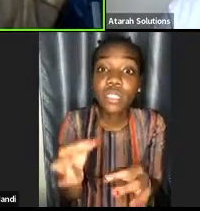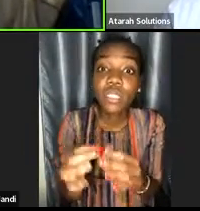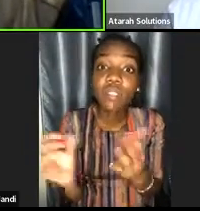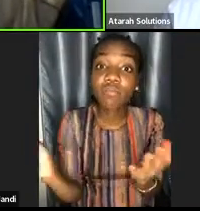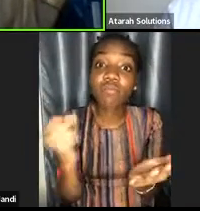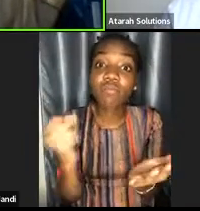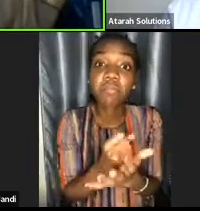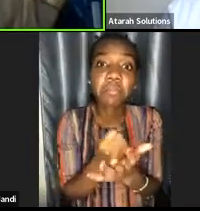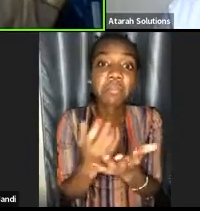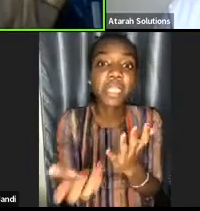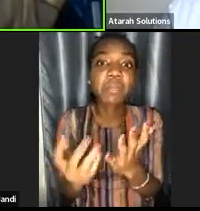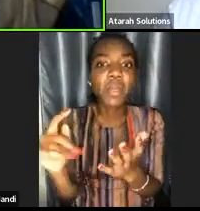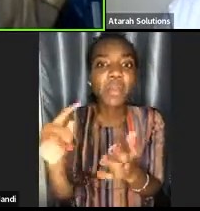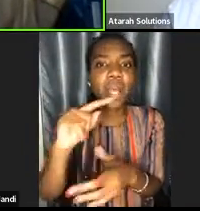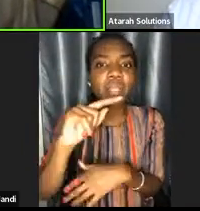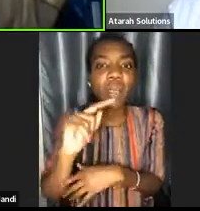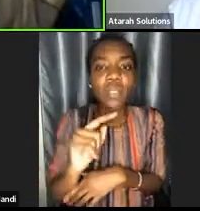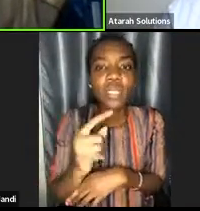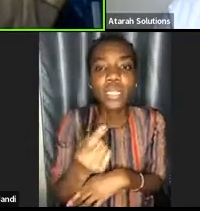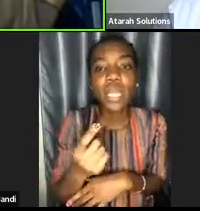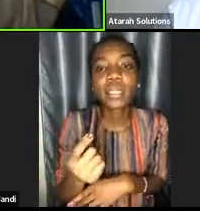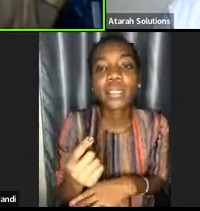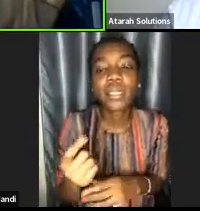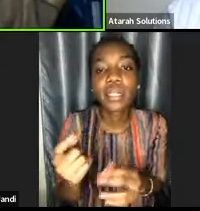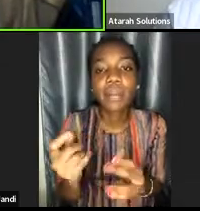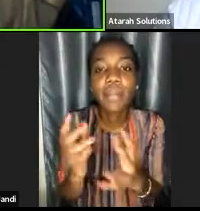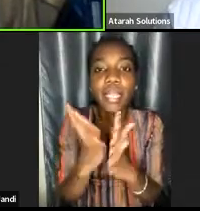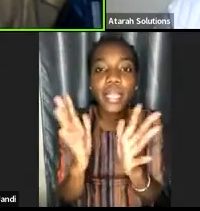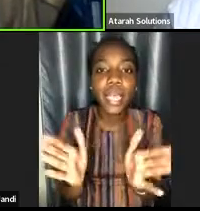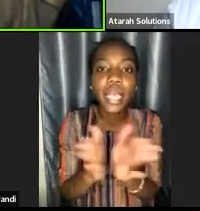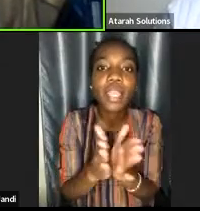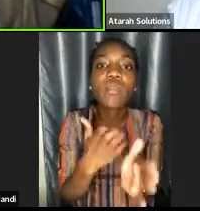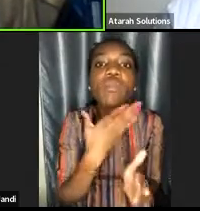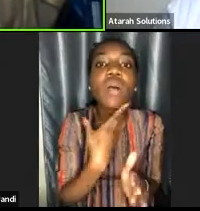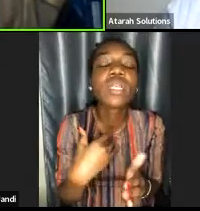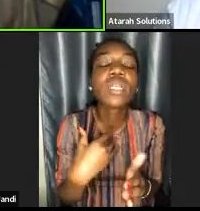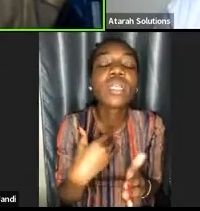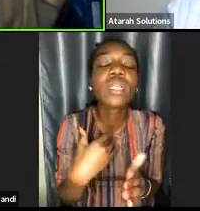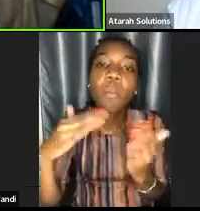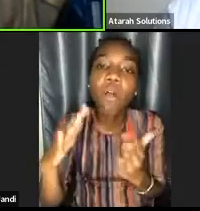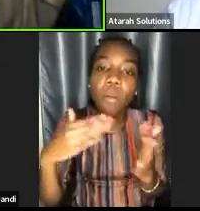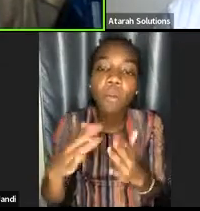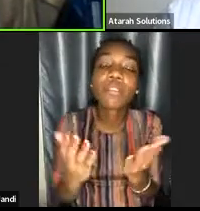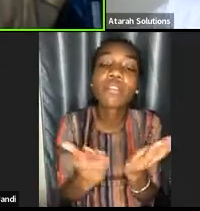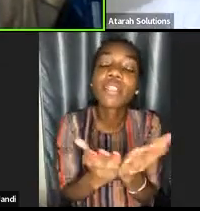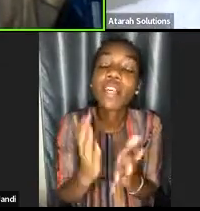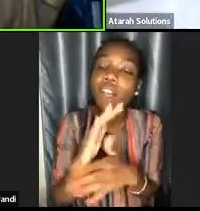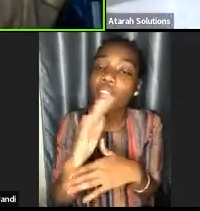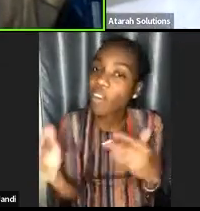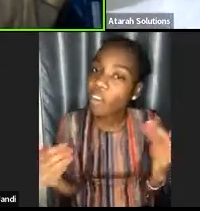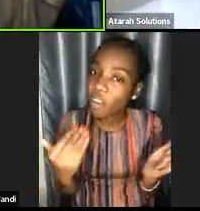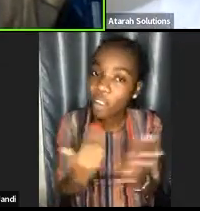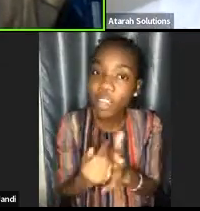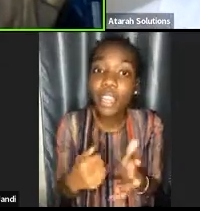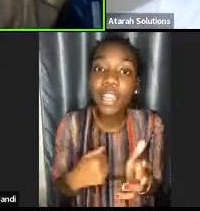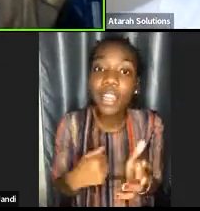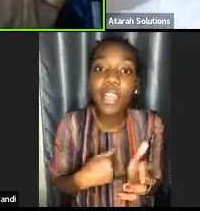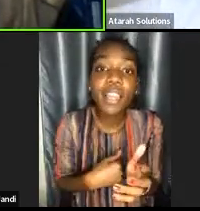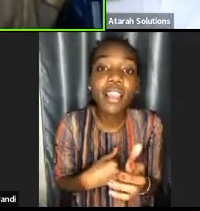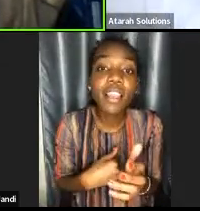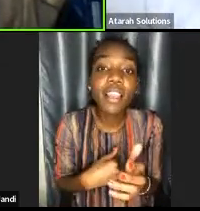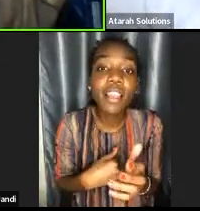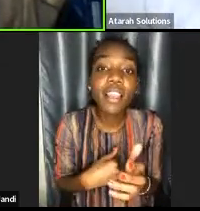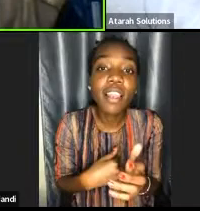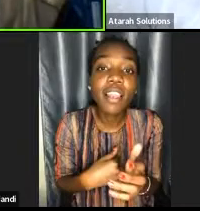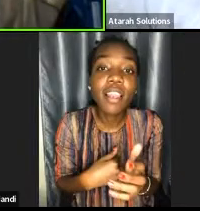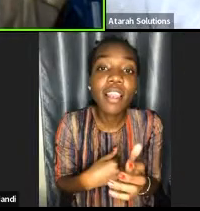mediators, and they still need more mediators to serve all courts. They have a target of 10,000 mediators. So that then